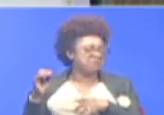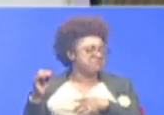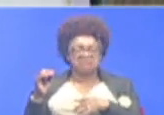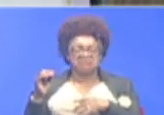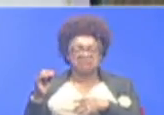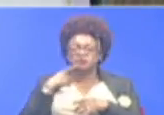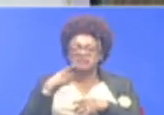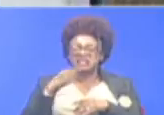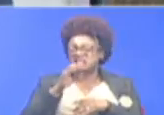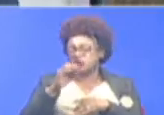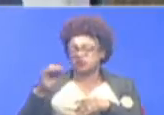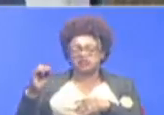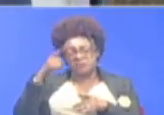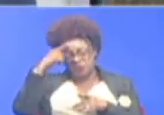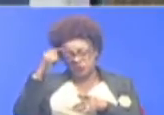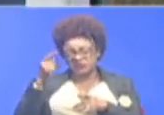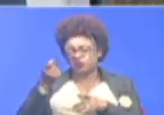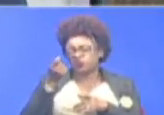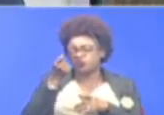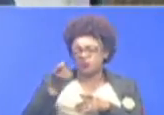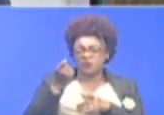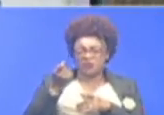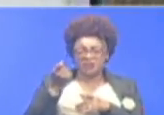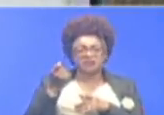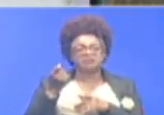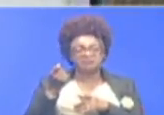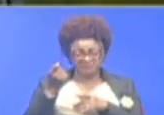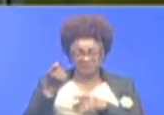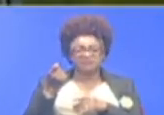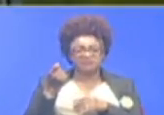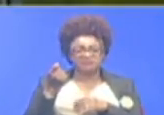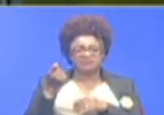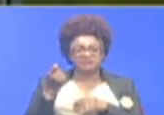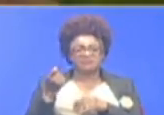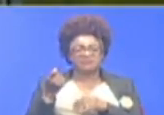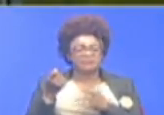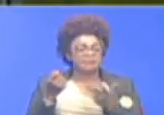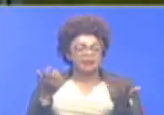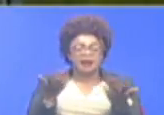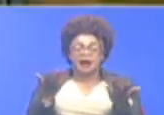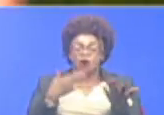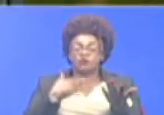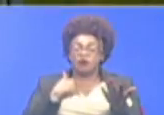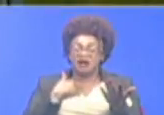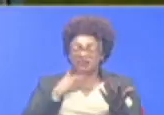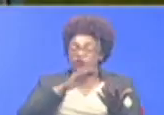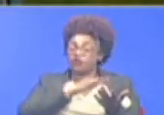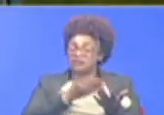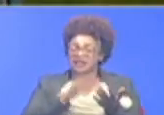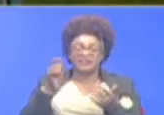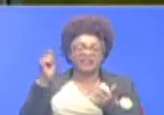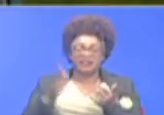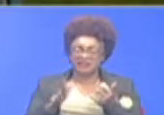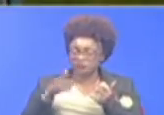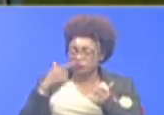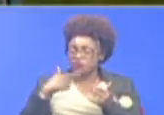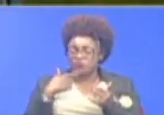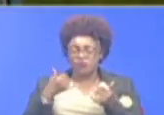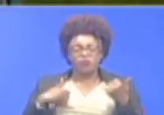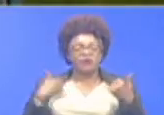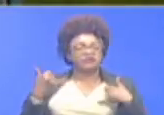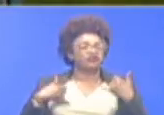it's so significant during that process of testing. Dennis, how would you like the authorities and the Kenyan, who's probably enjoying